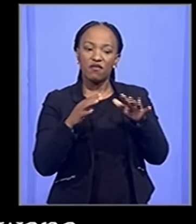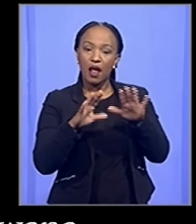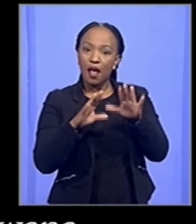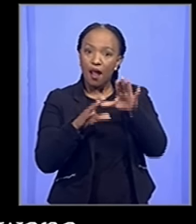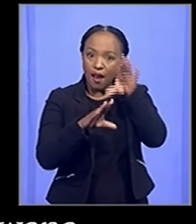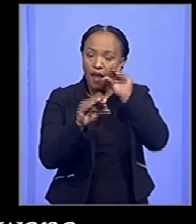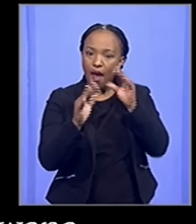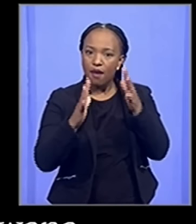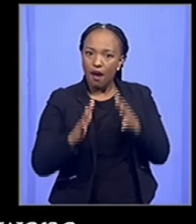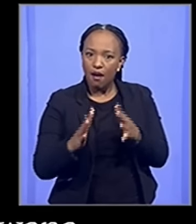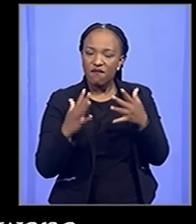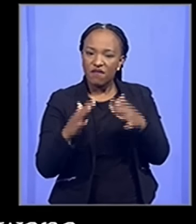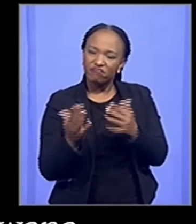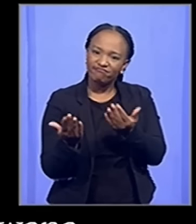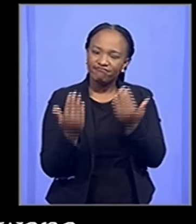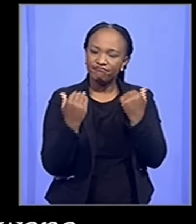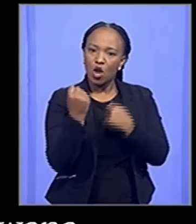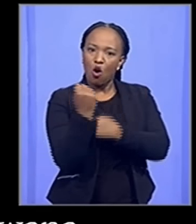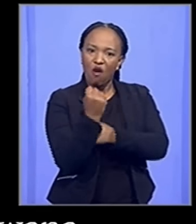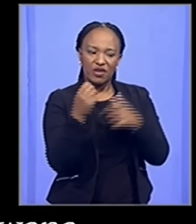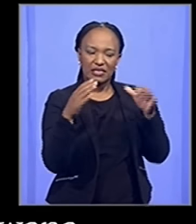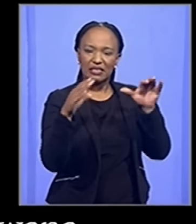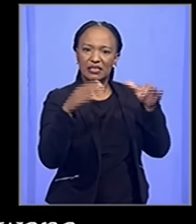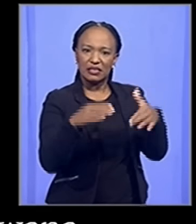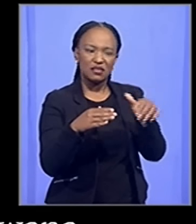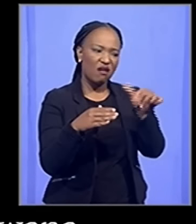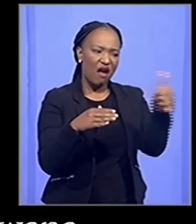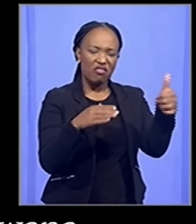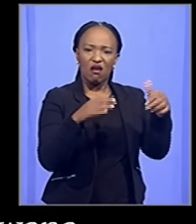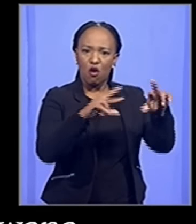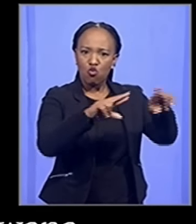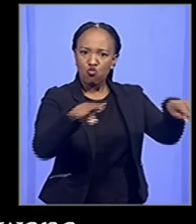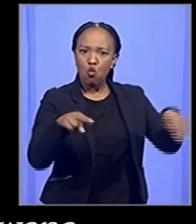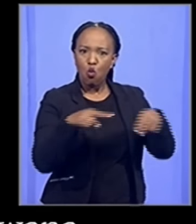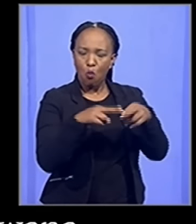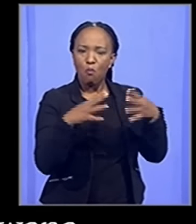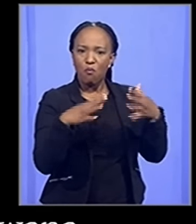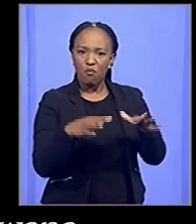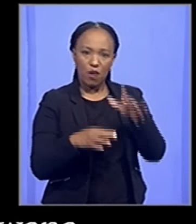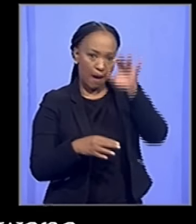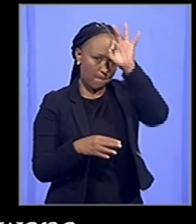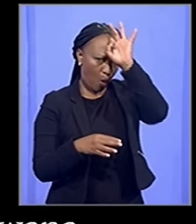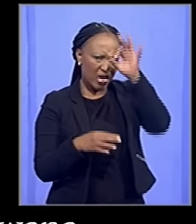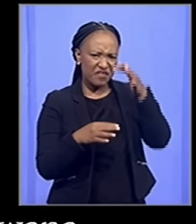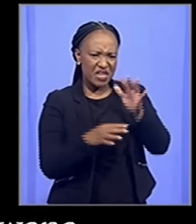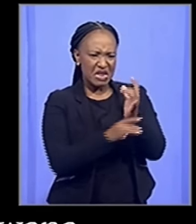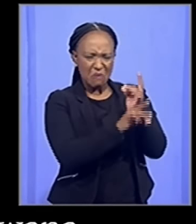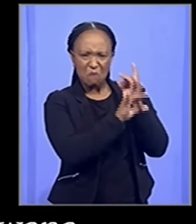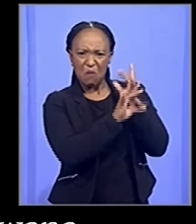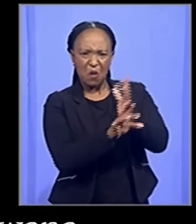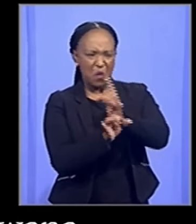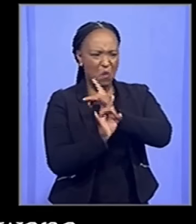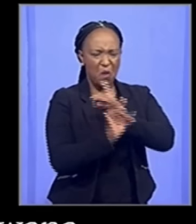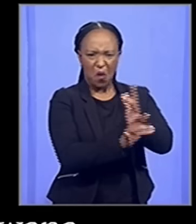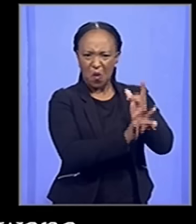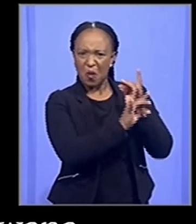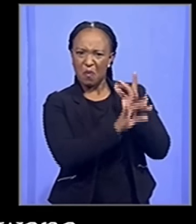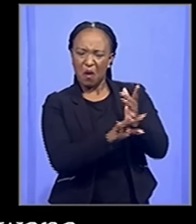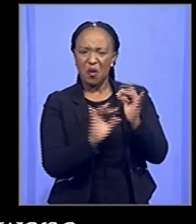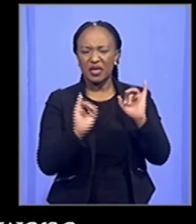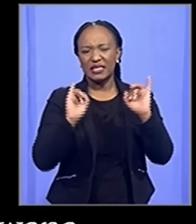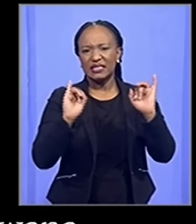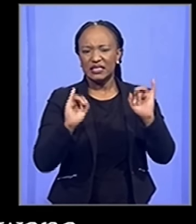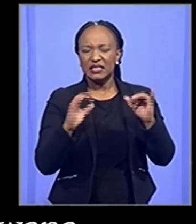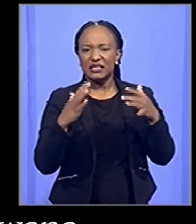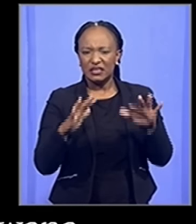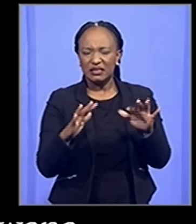se ile sa tselwa ko phaposing borutelo e nngwe ko go begwang gore tiragalo e ya go betsa ile ya diragala ko teng go latela se go